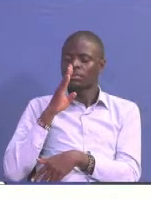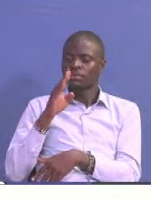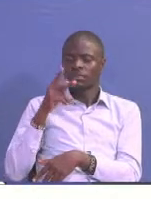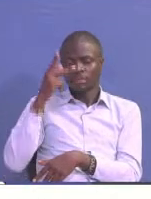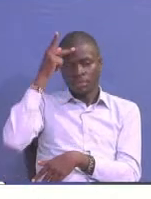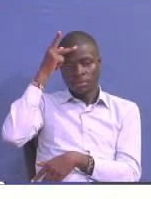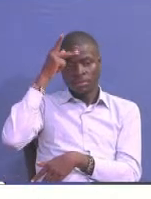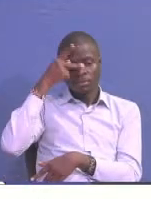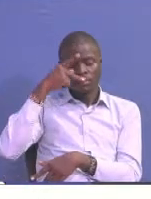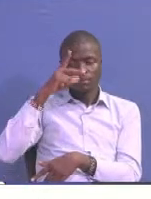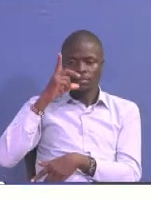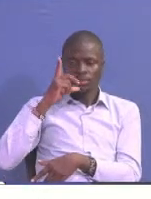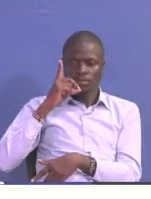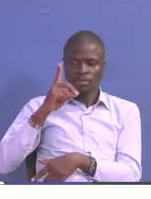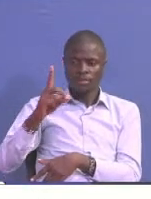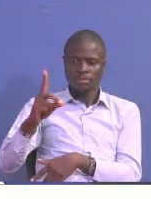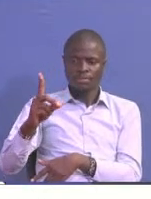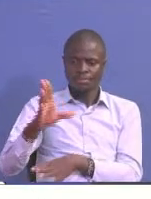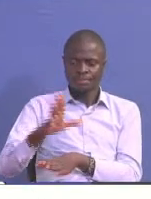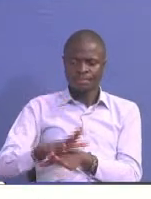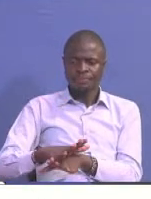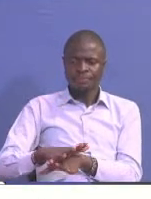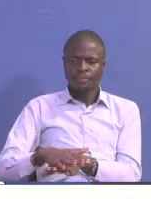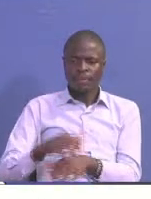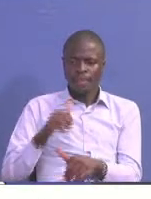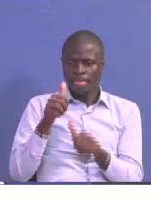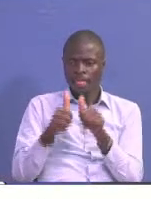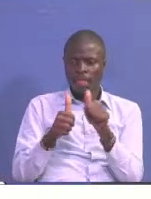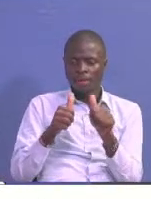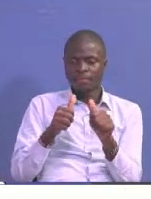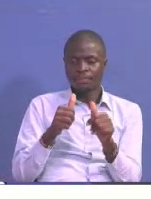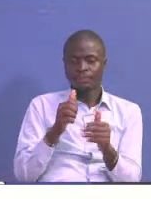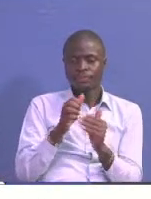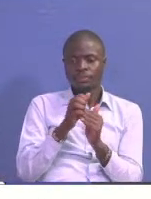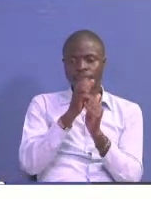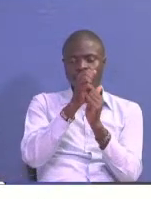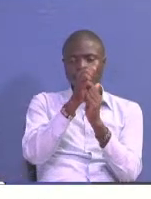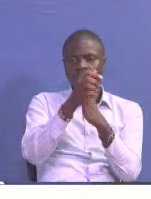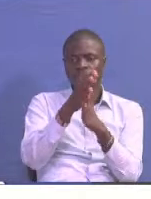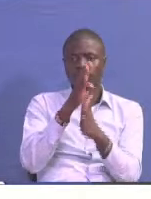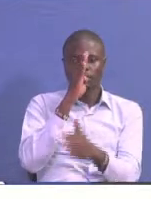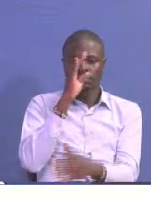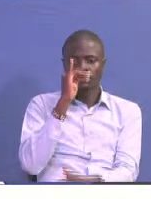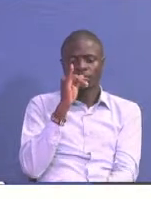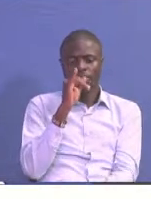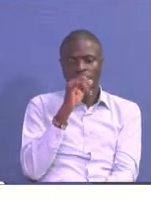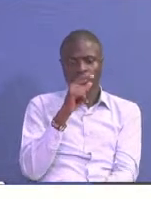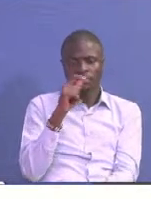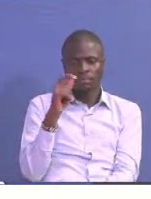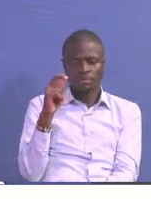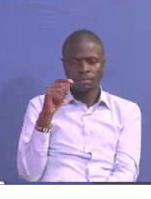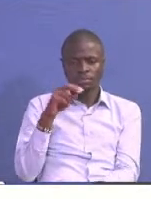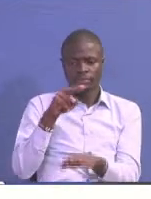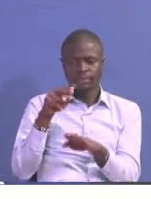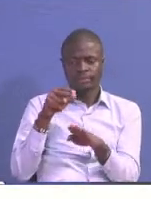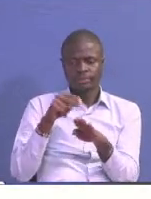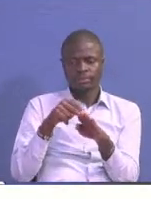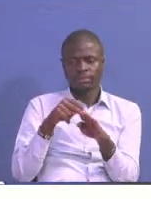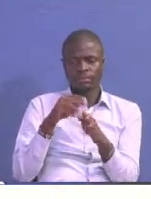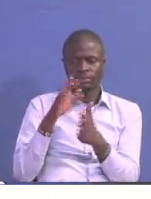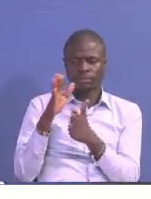policy direction which is guided by either the national